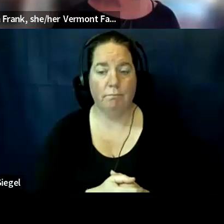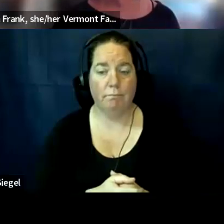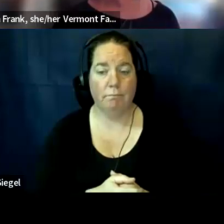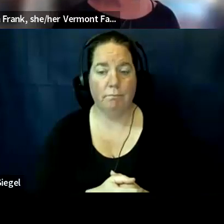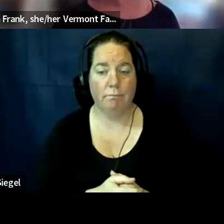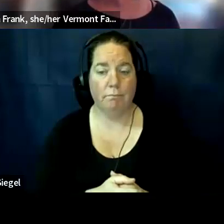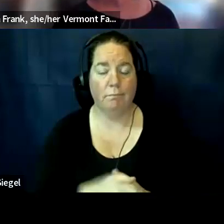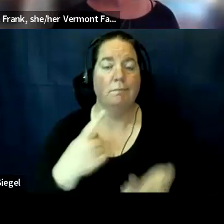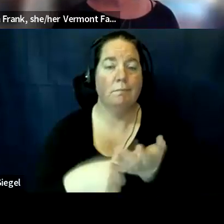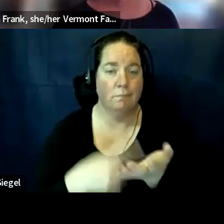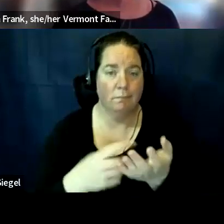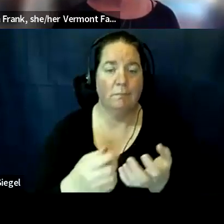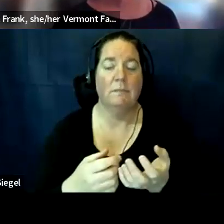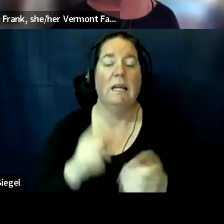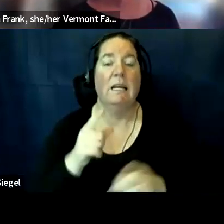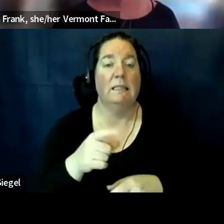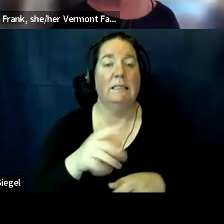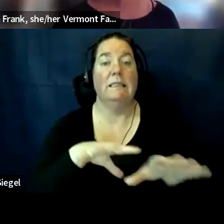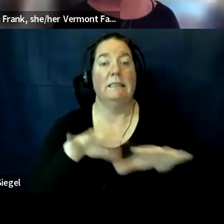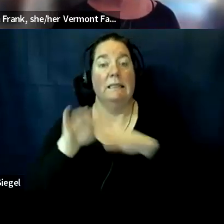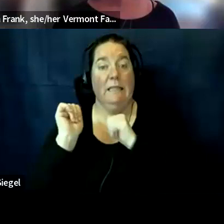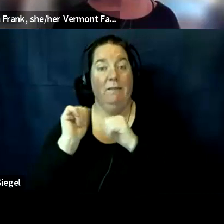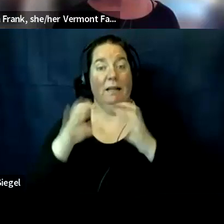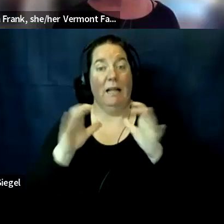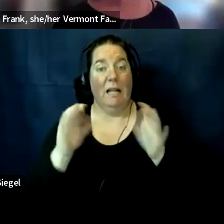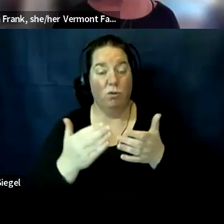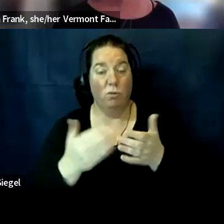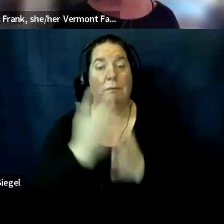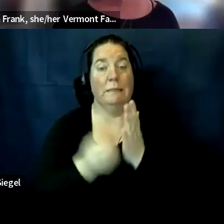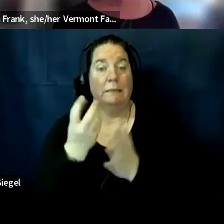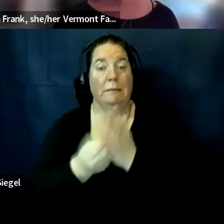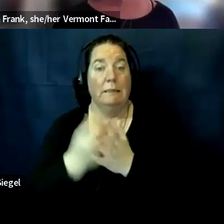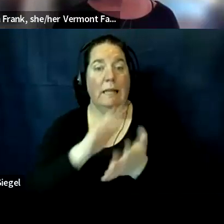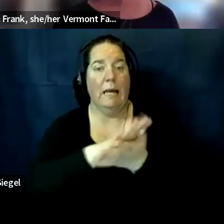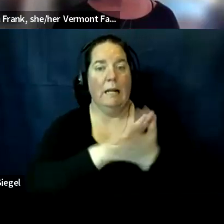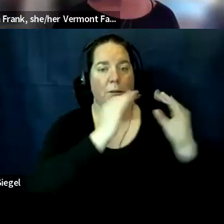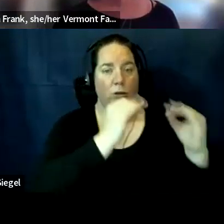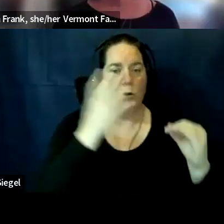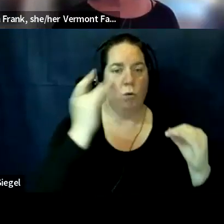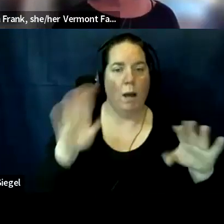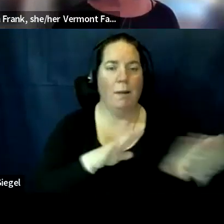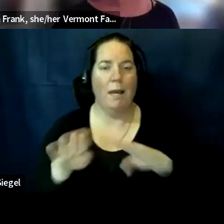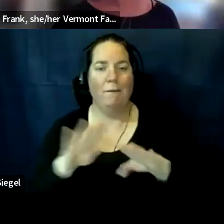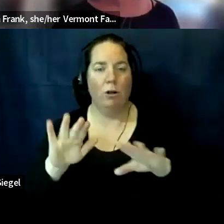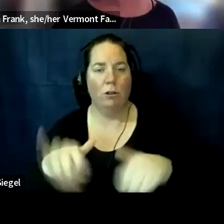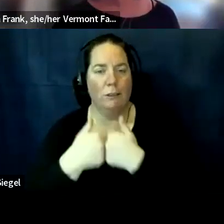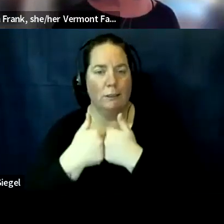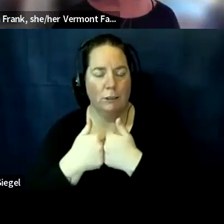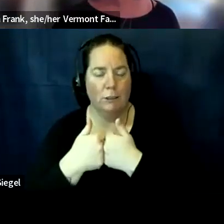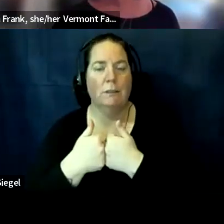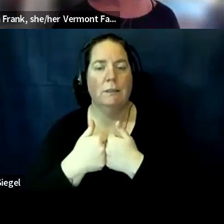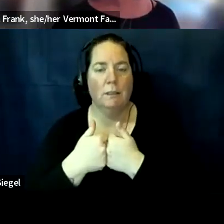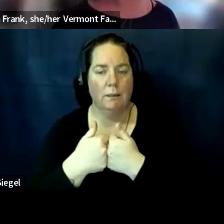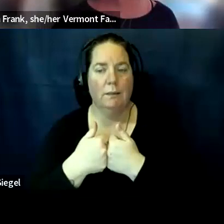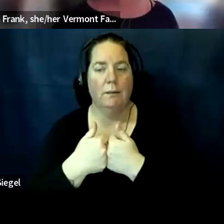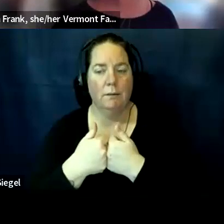how much time he's missing out of the classroom, academic instruction because of behavioral challenges. And,